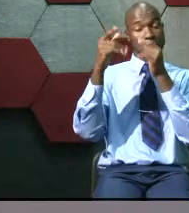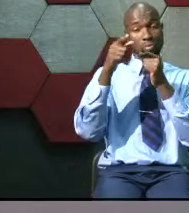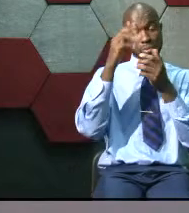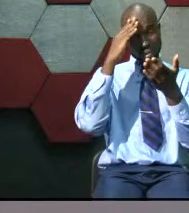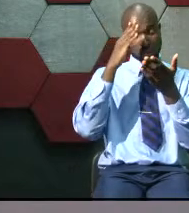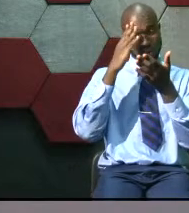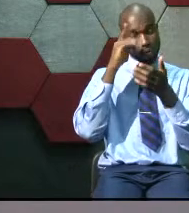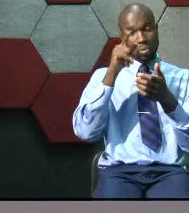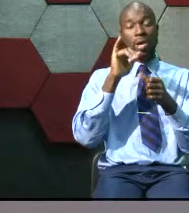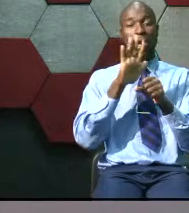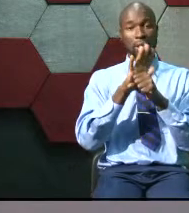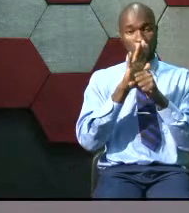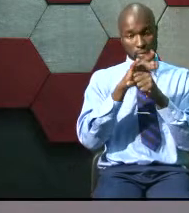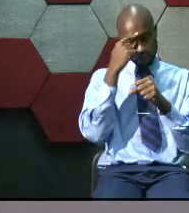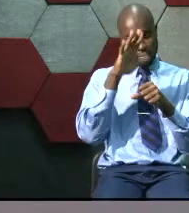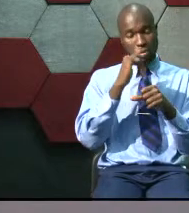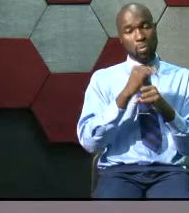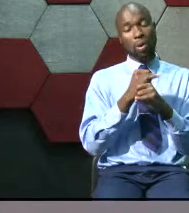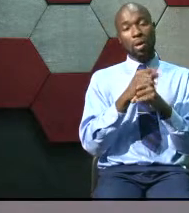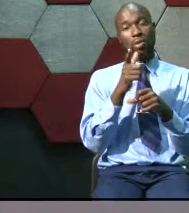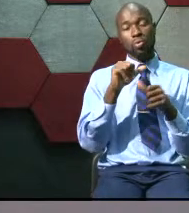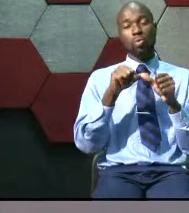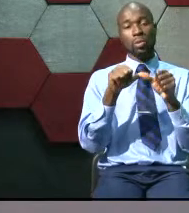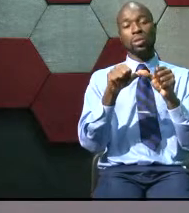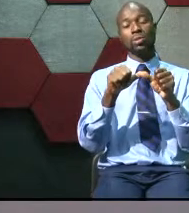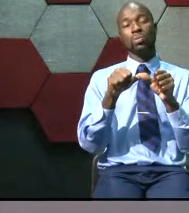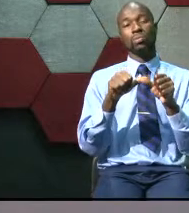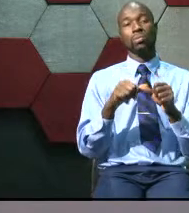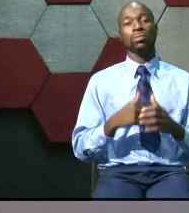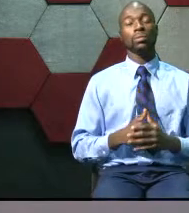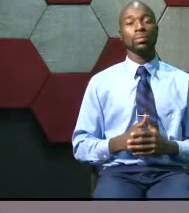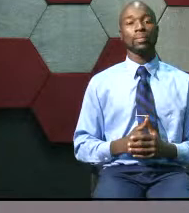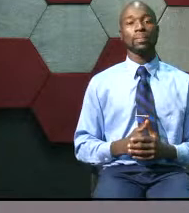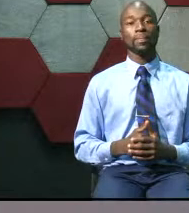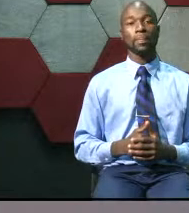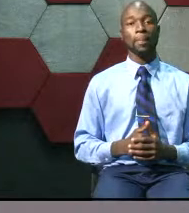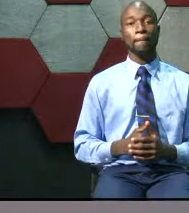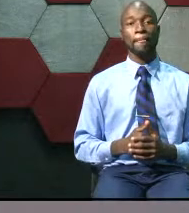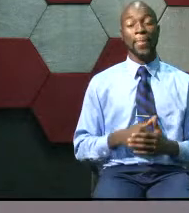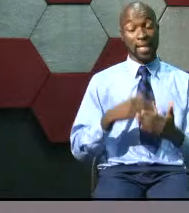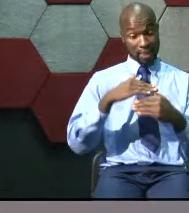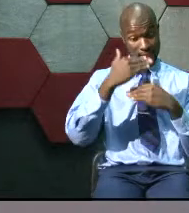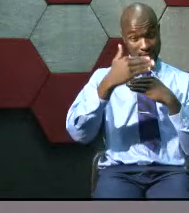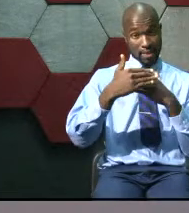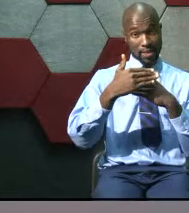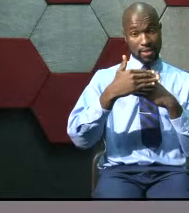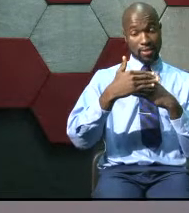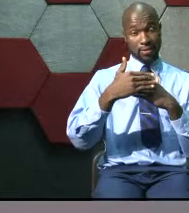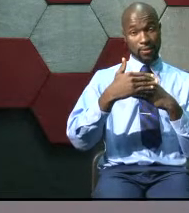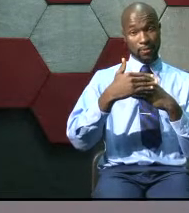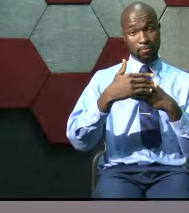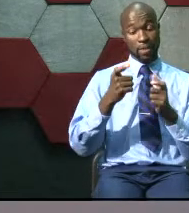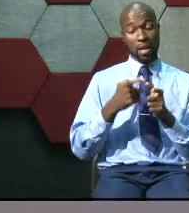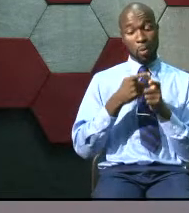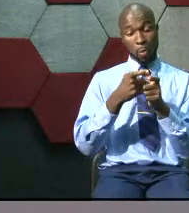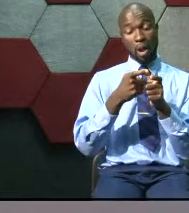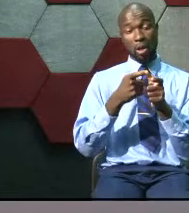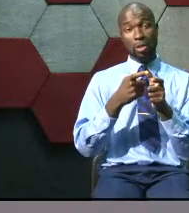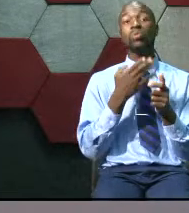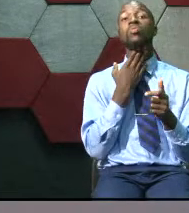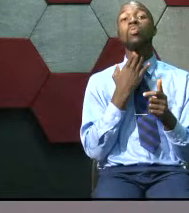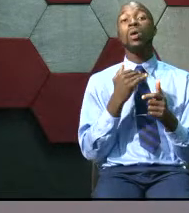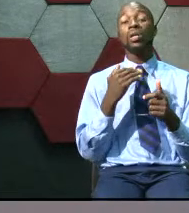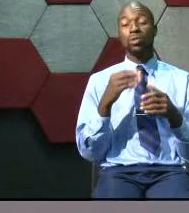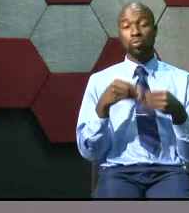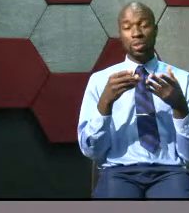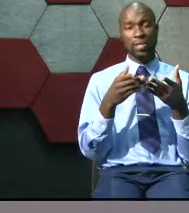incredible work. Keep it up. The next award that we want to award, this